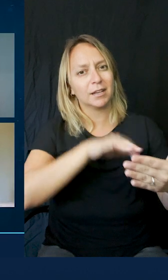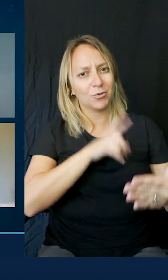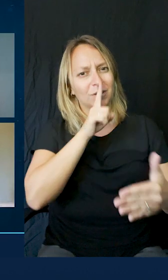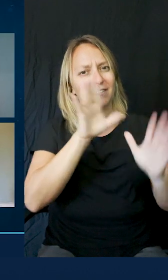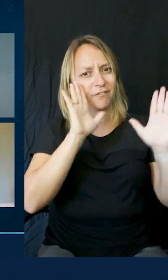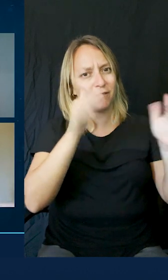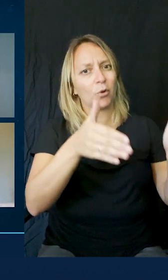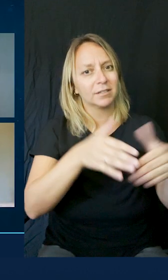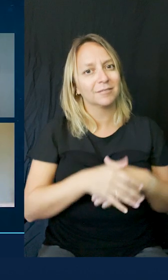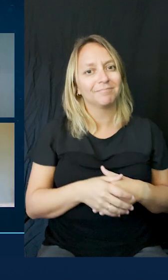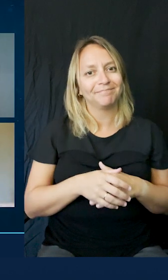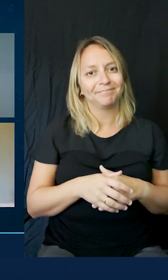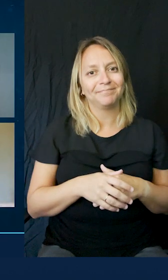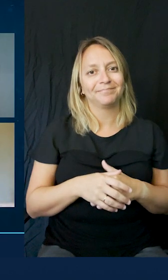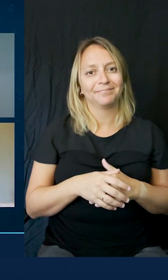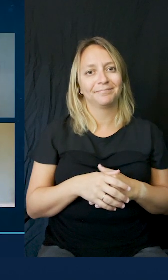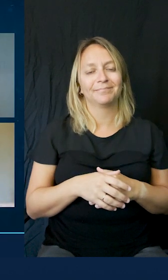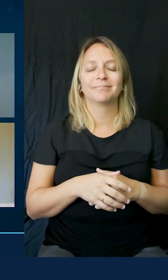on them.